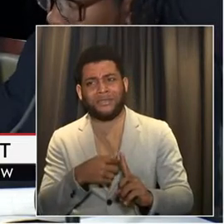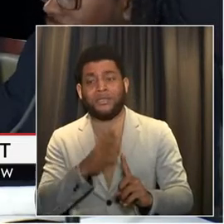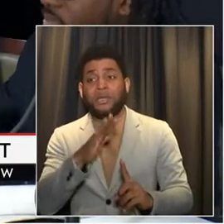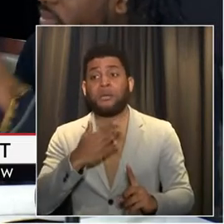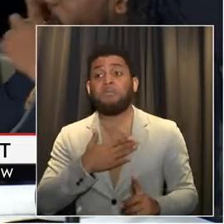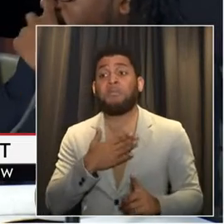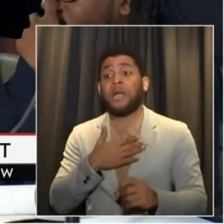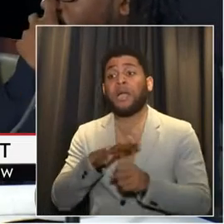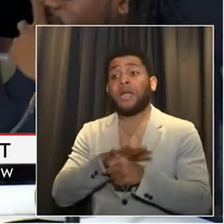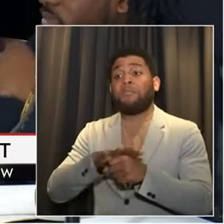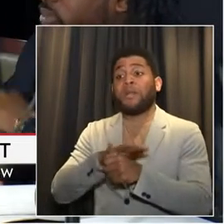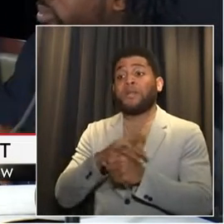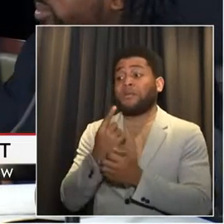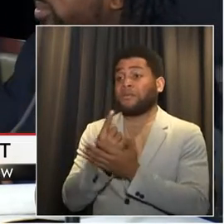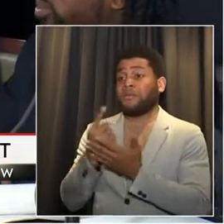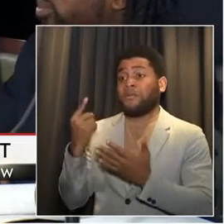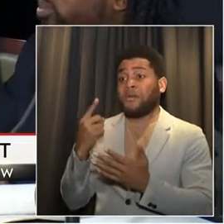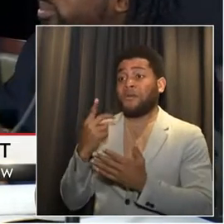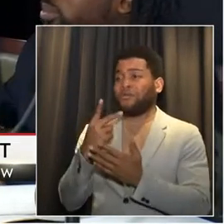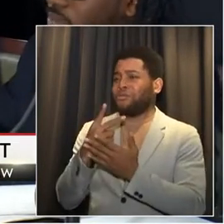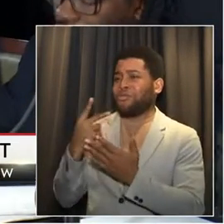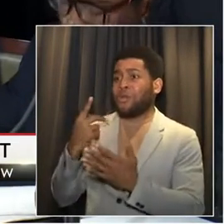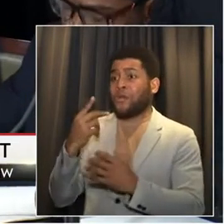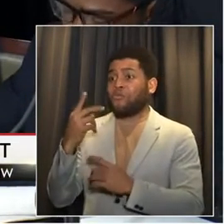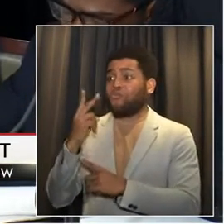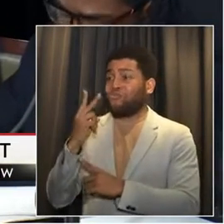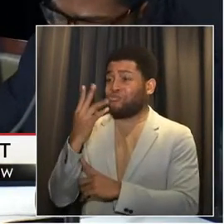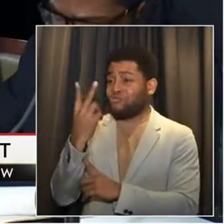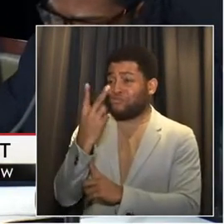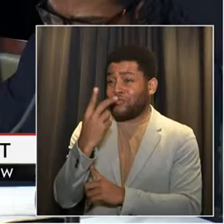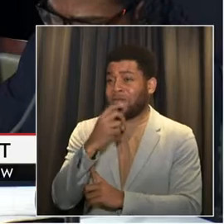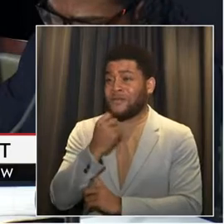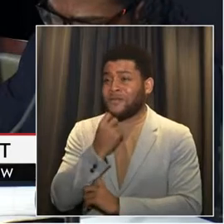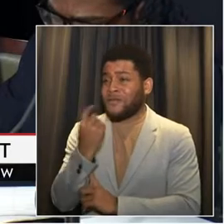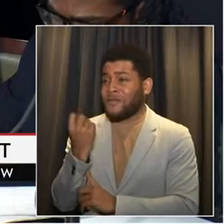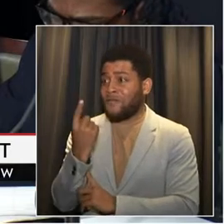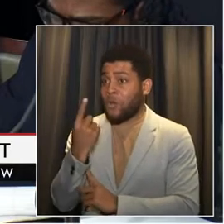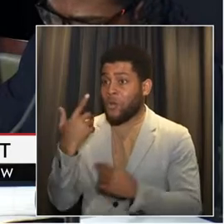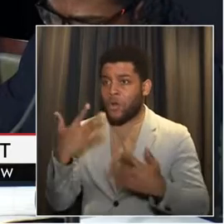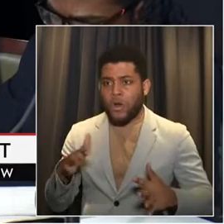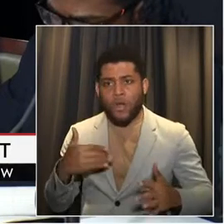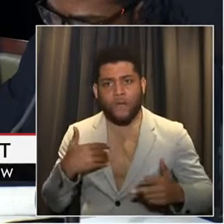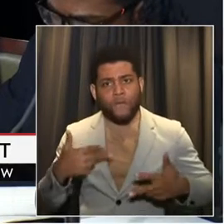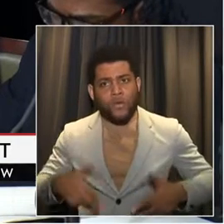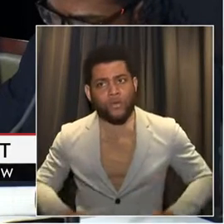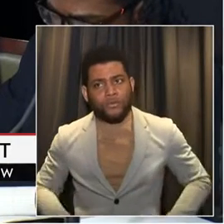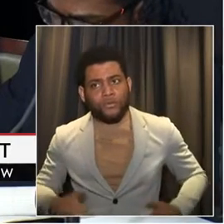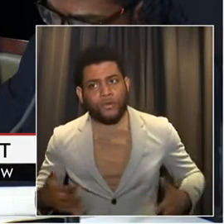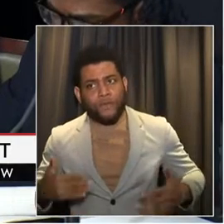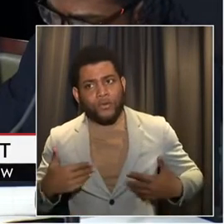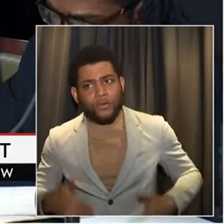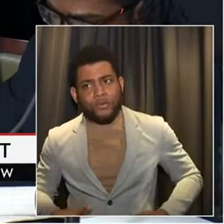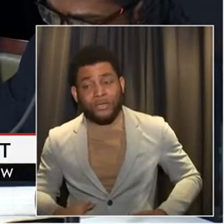think there was two 11-year-olds who were armed. We had a situation where a 9-year-old was